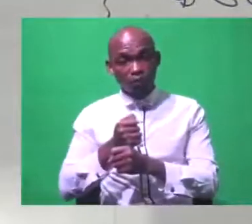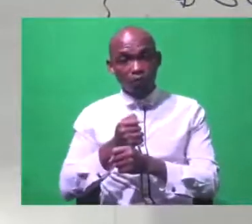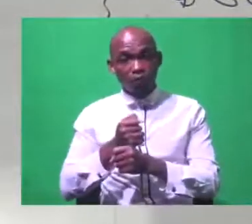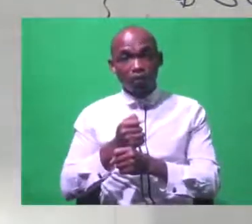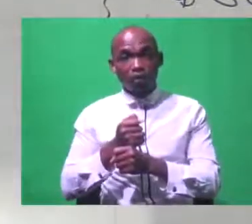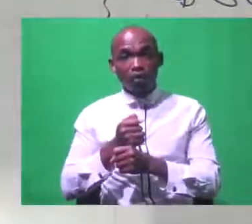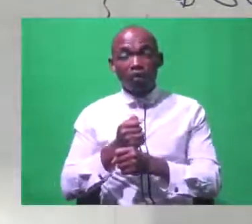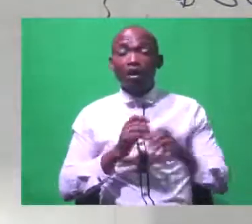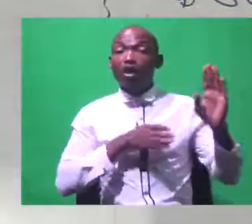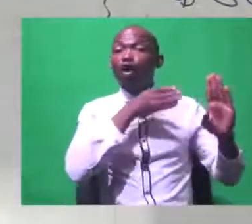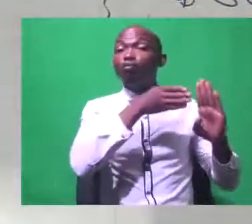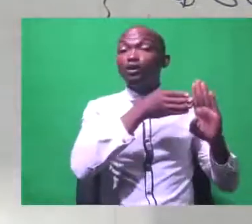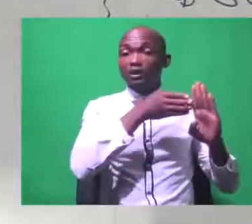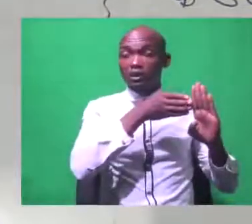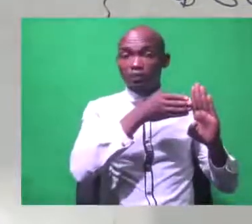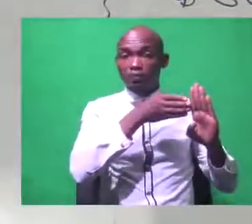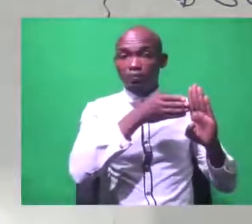The object